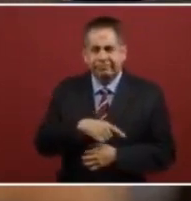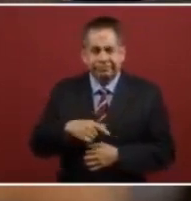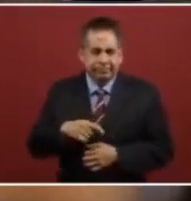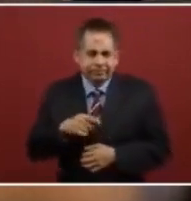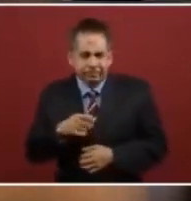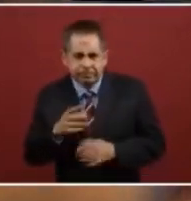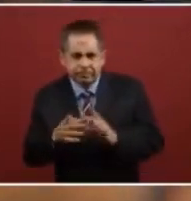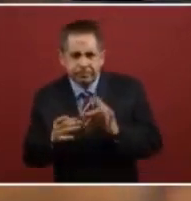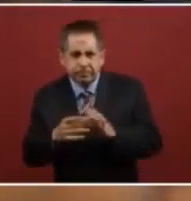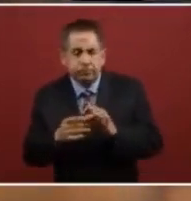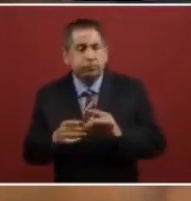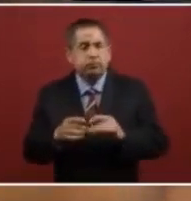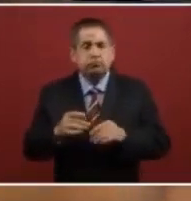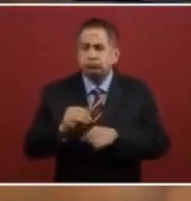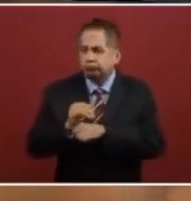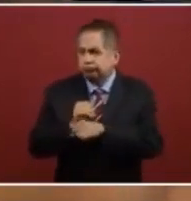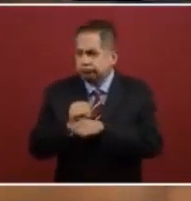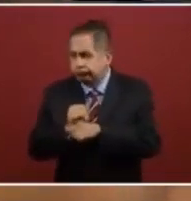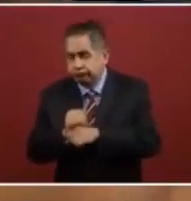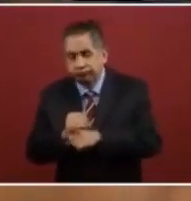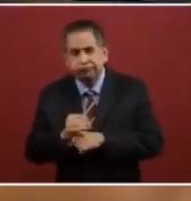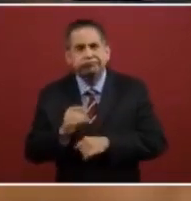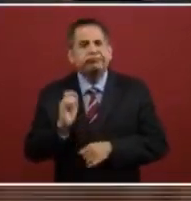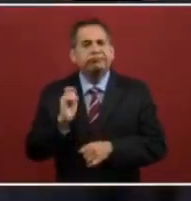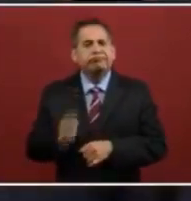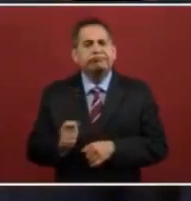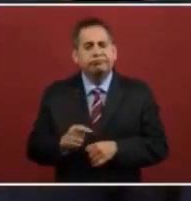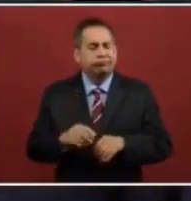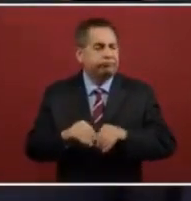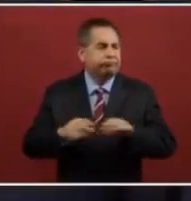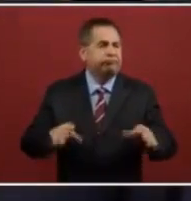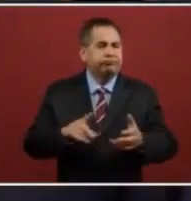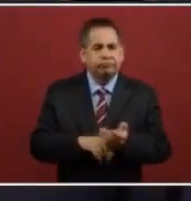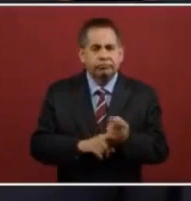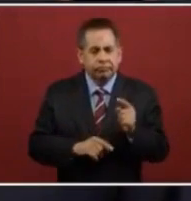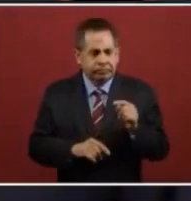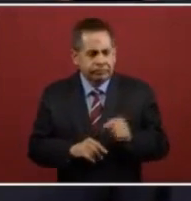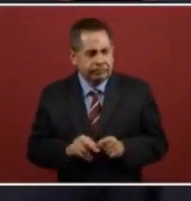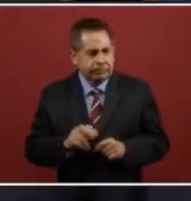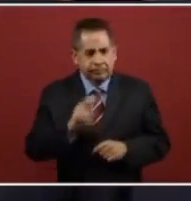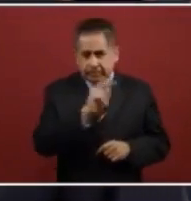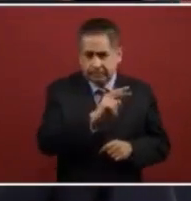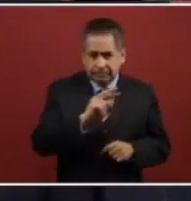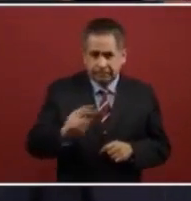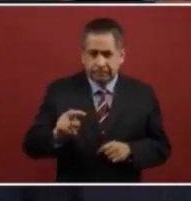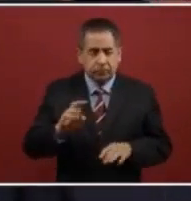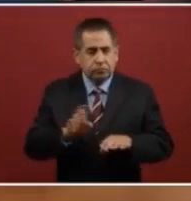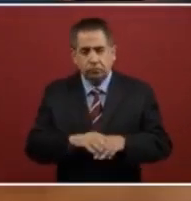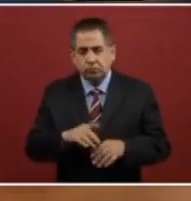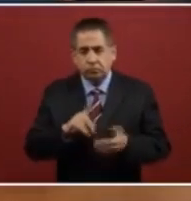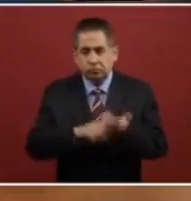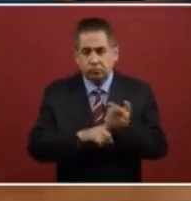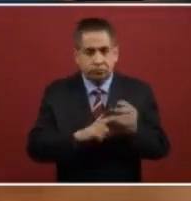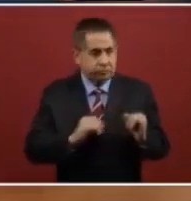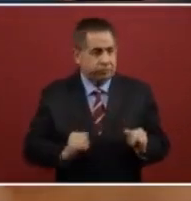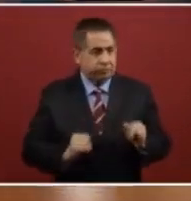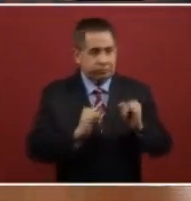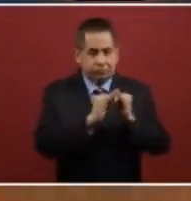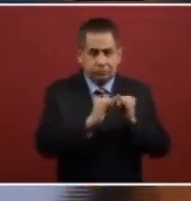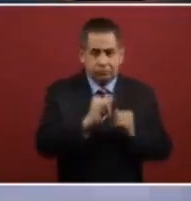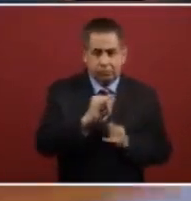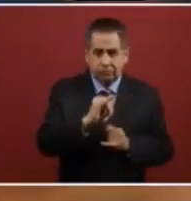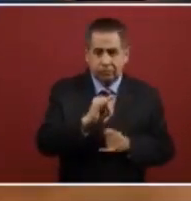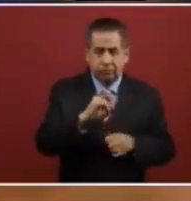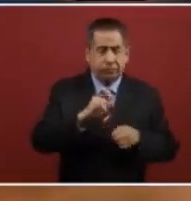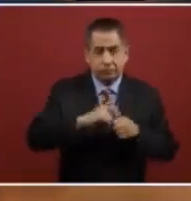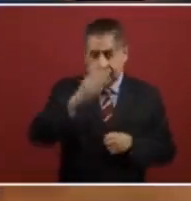some, que represento, sacó una investigación donde, bueno, pues se observa el despilfarro que hay en el observing Instituto Electoral that there local